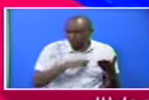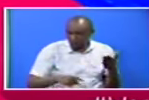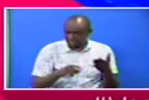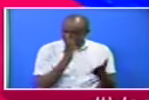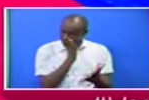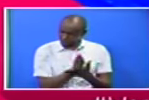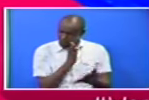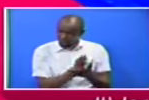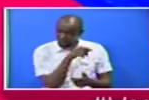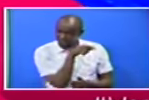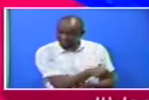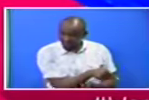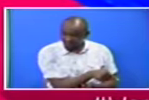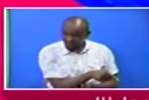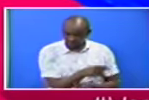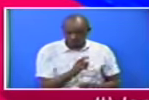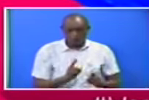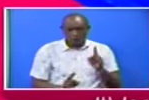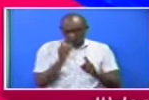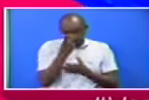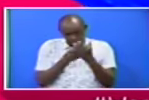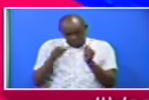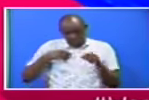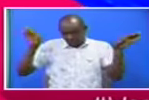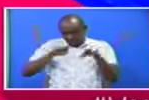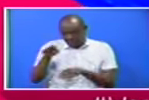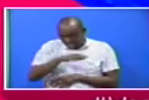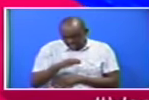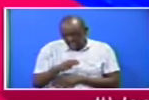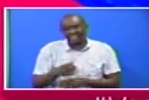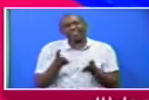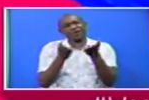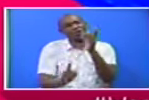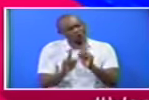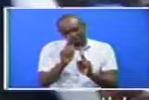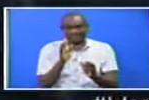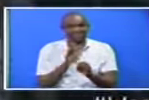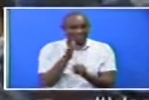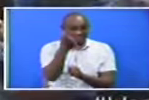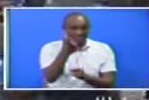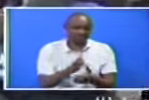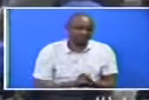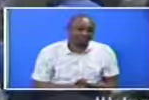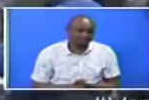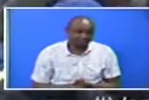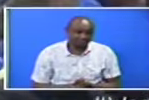doubt whatsoever that the supremacy battle for the Rift Valley is alive and well.